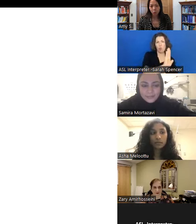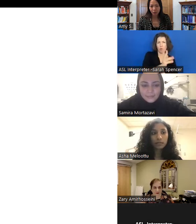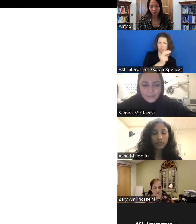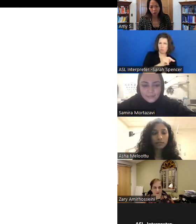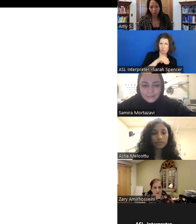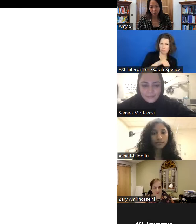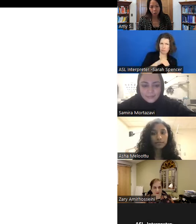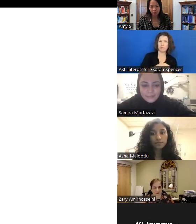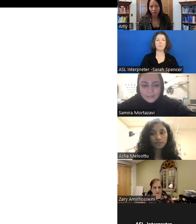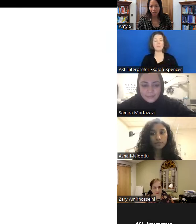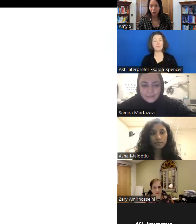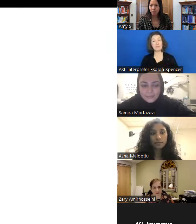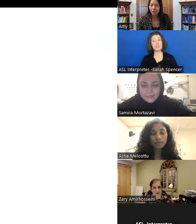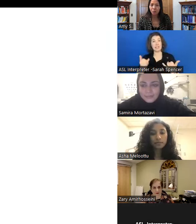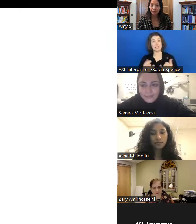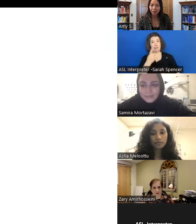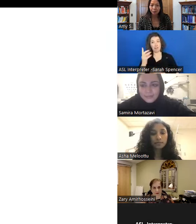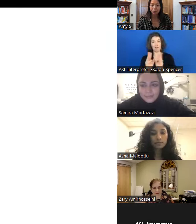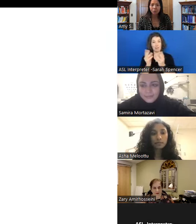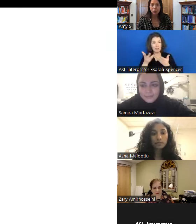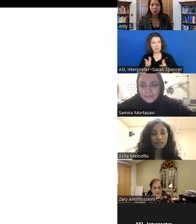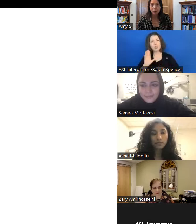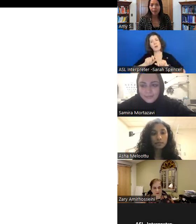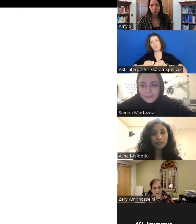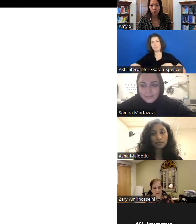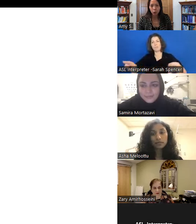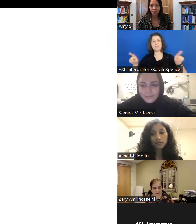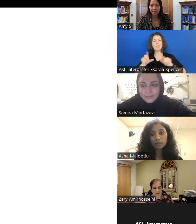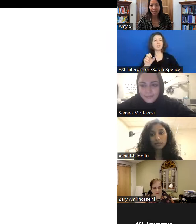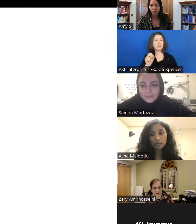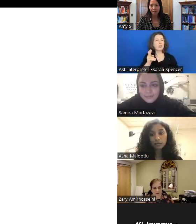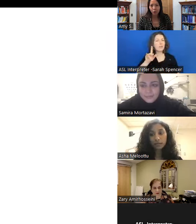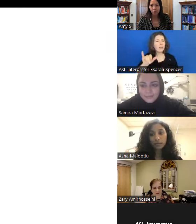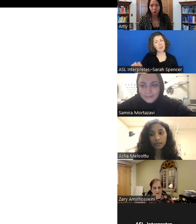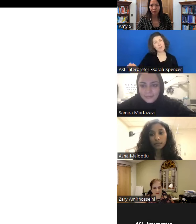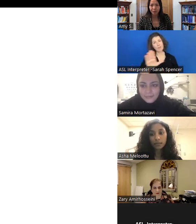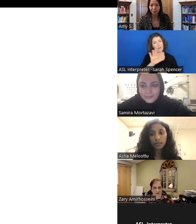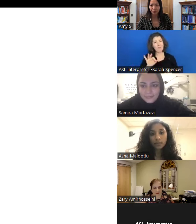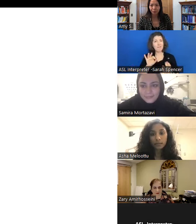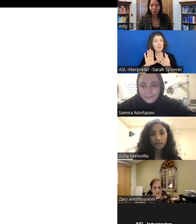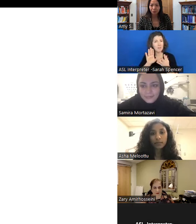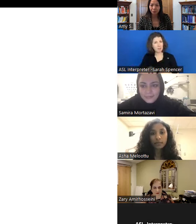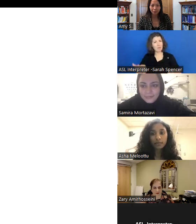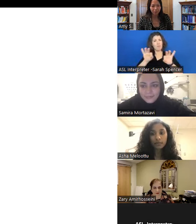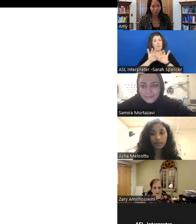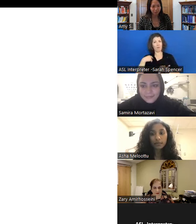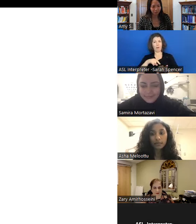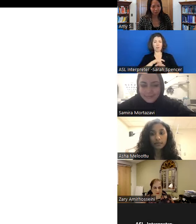directed to a brief survey, which we'd like to ask you to help us complete. Your feedback is important to us as we plan future programs.